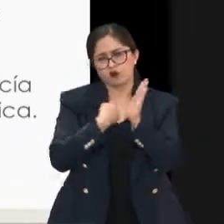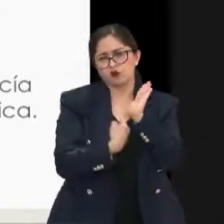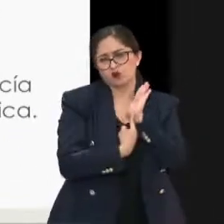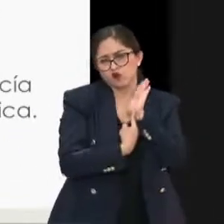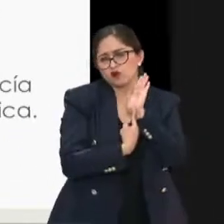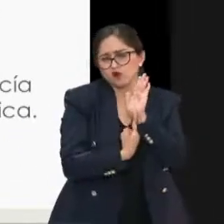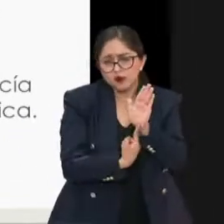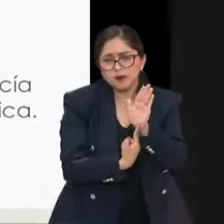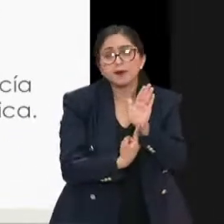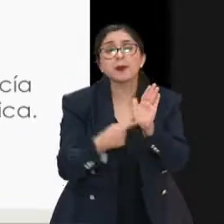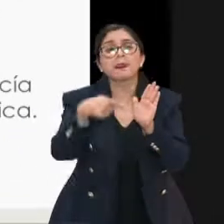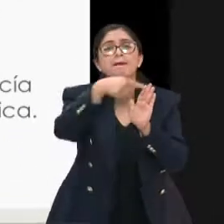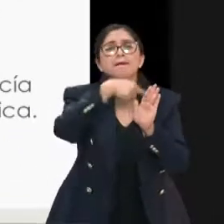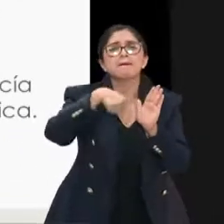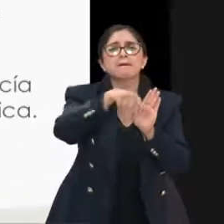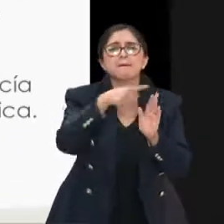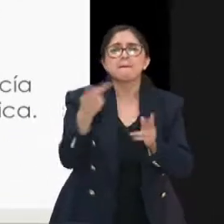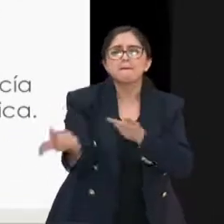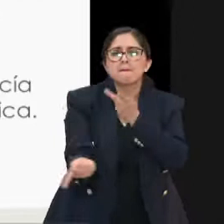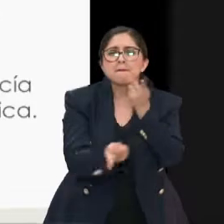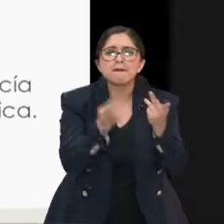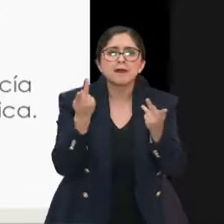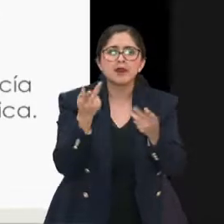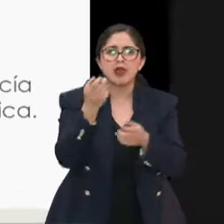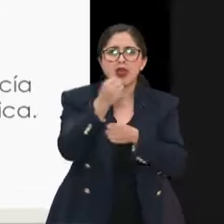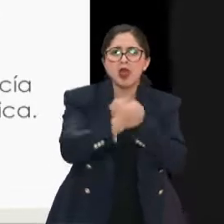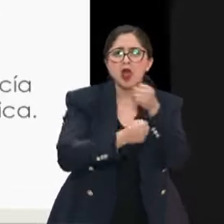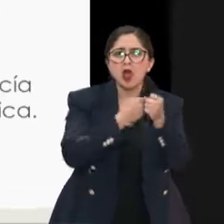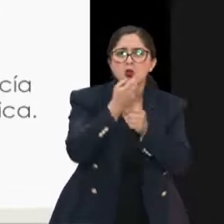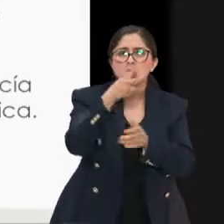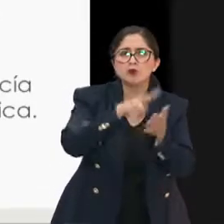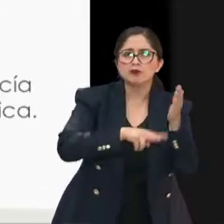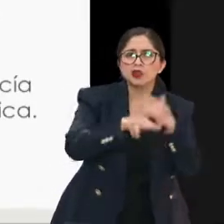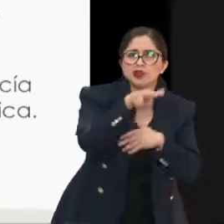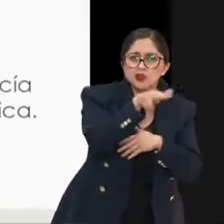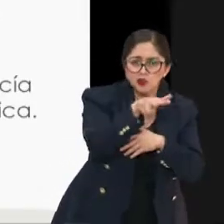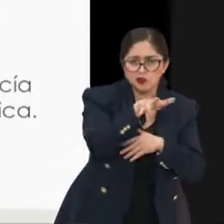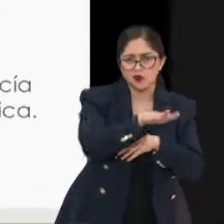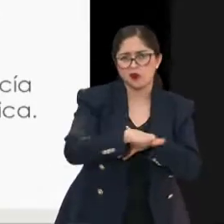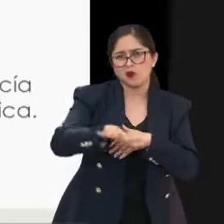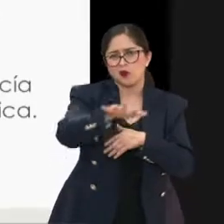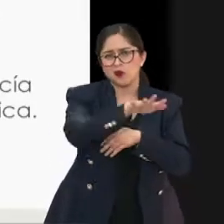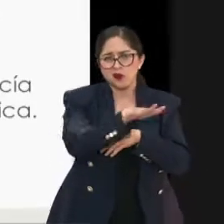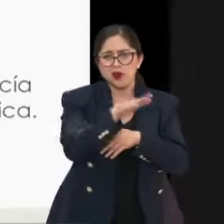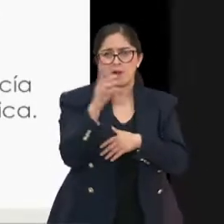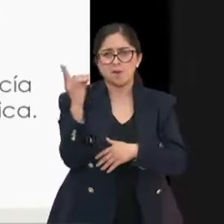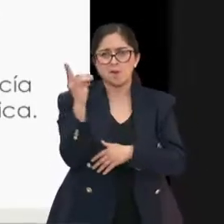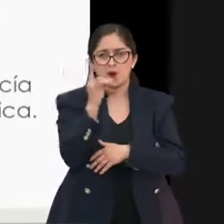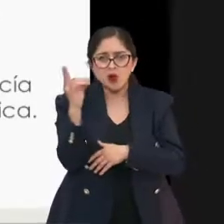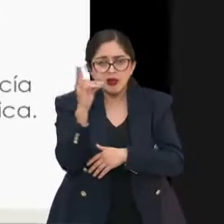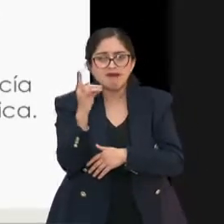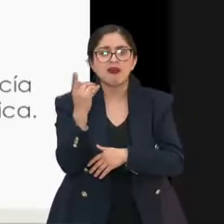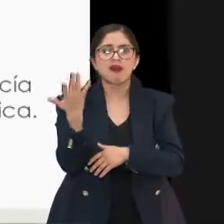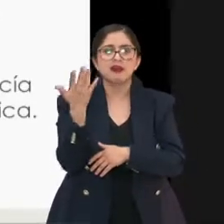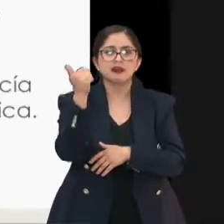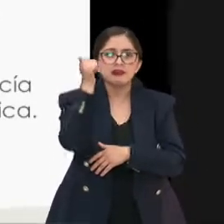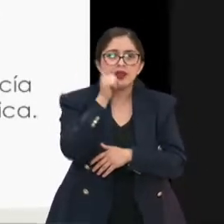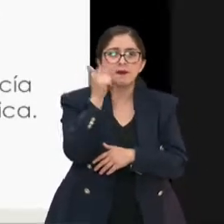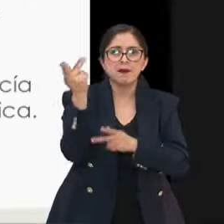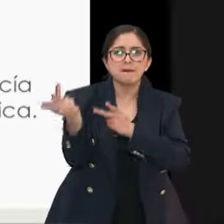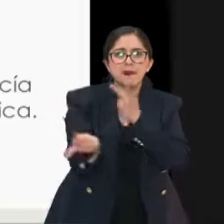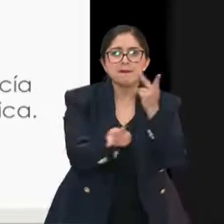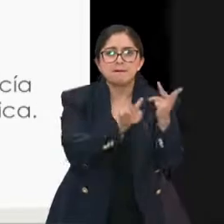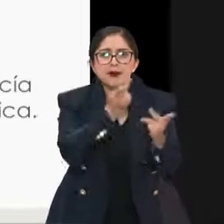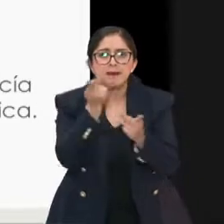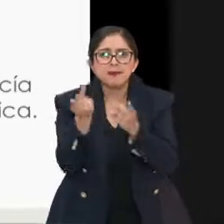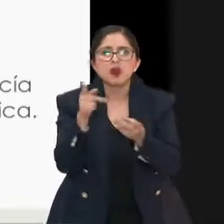destiny. So this, for example, in Cibescom, which is a body in Bolivia, had asked, or they have made a